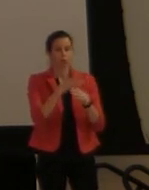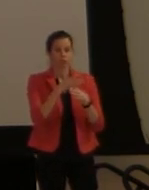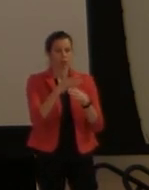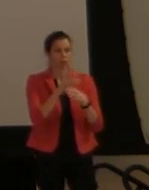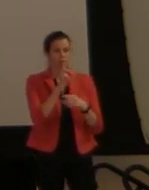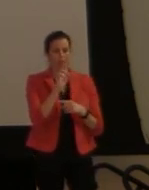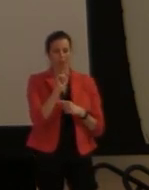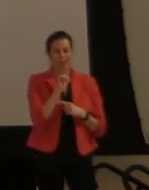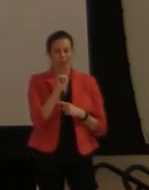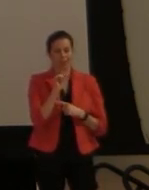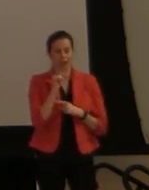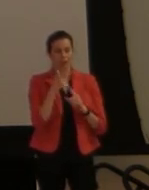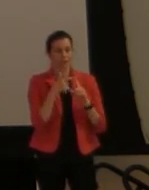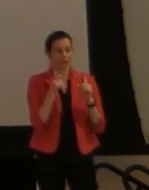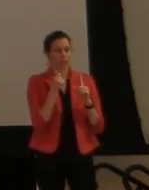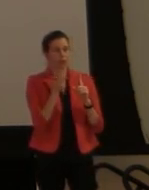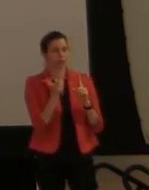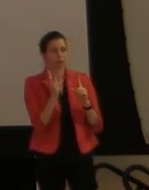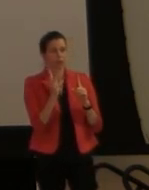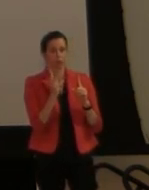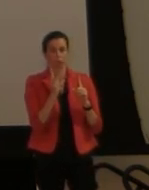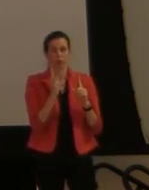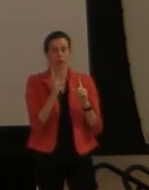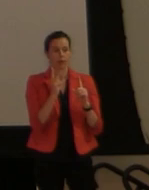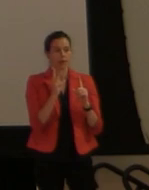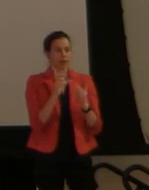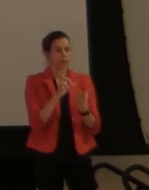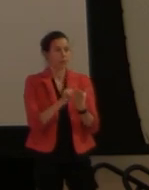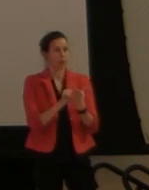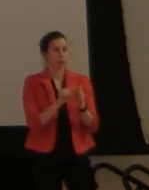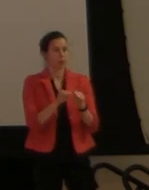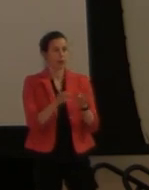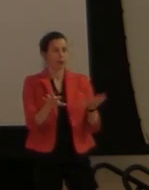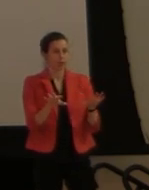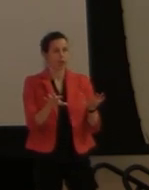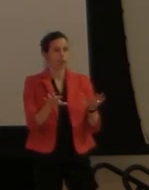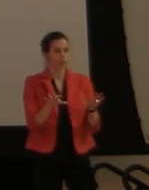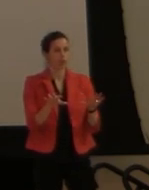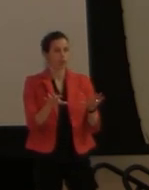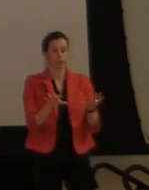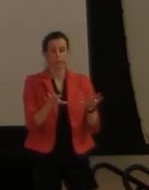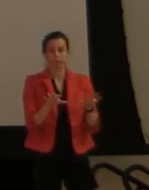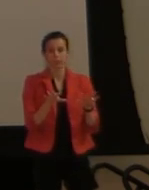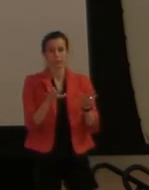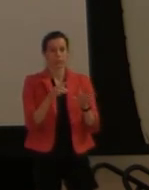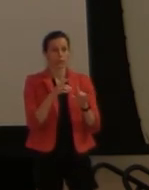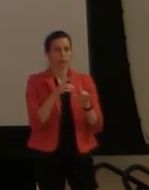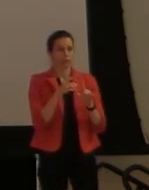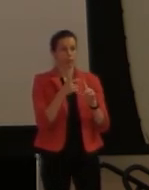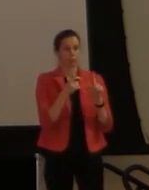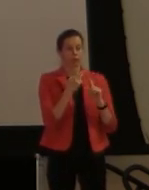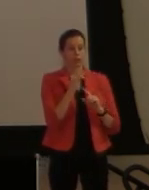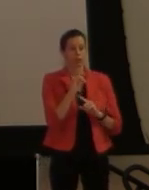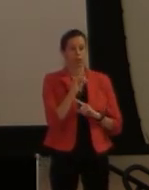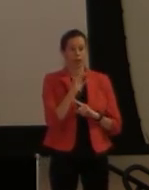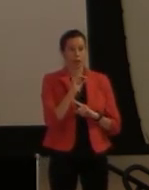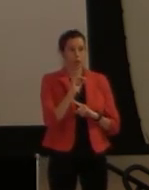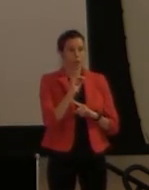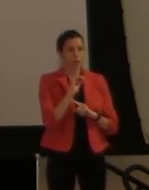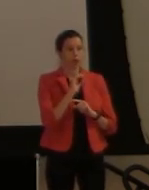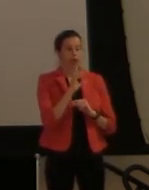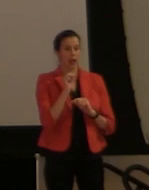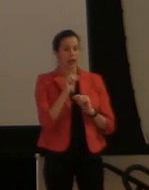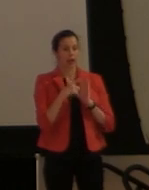data from a few of the publications that we have put out at HPIO and highlight some